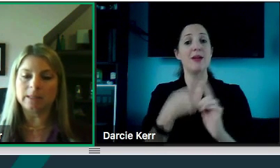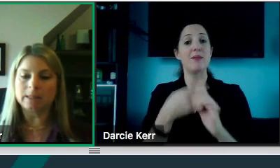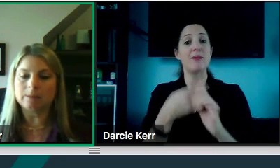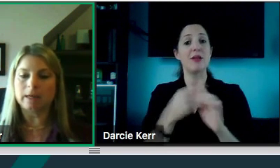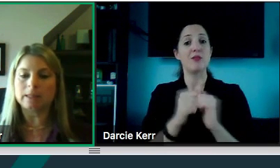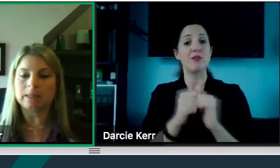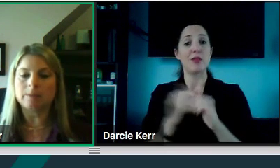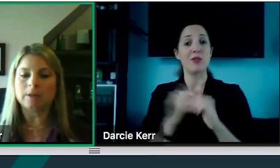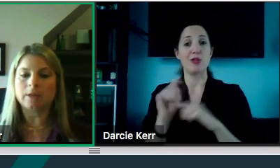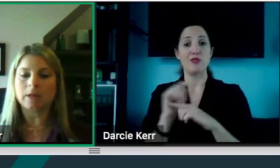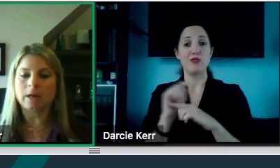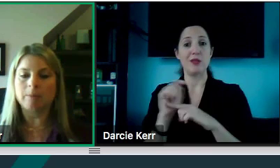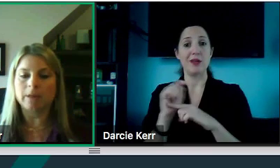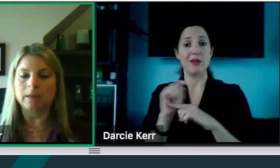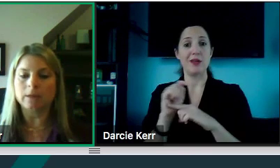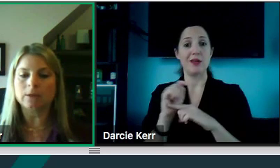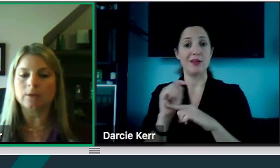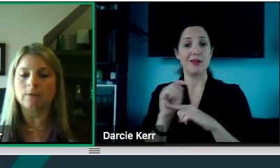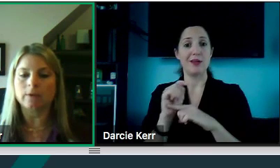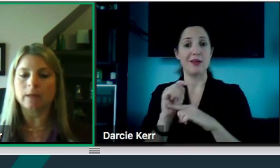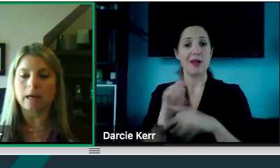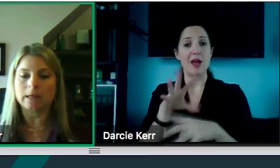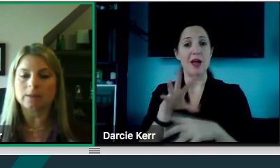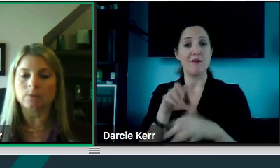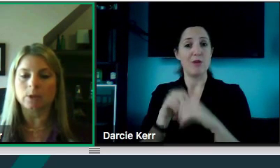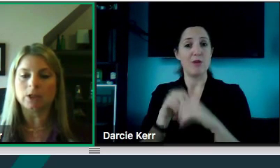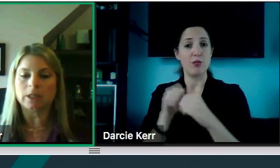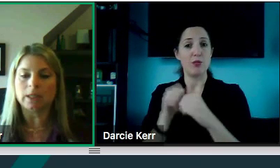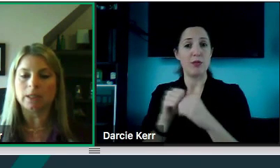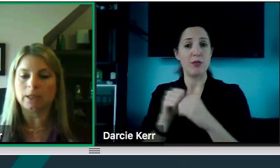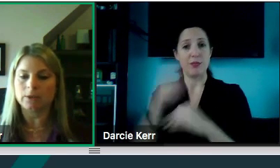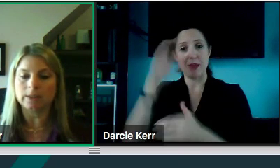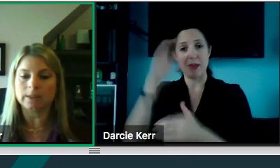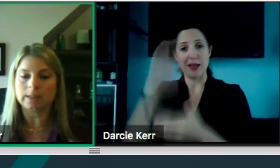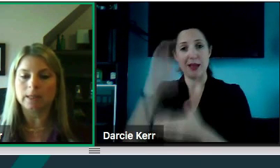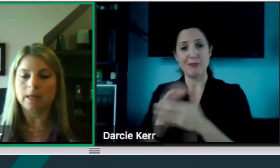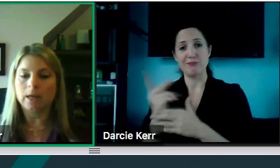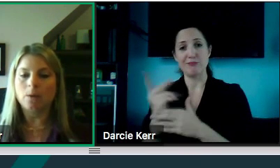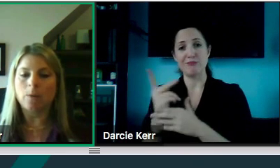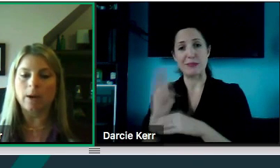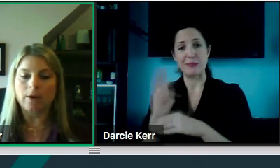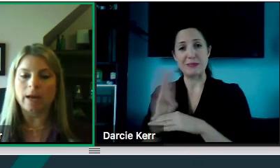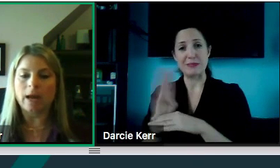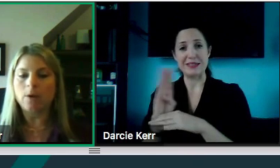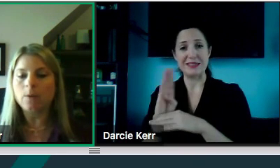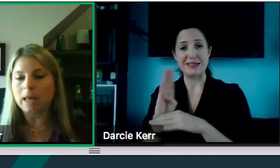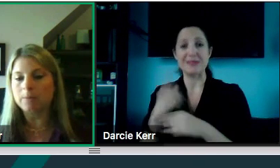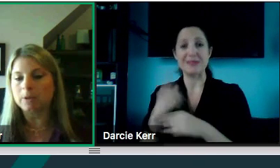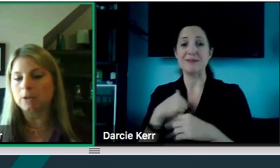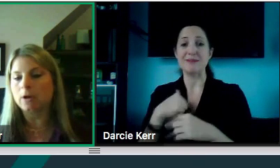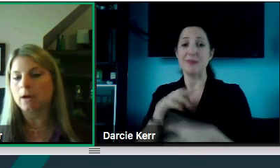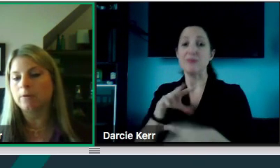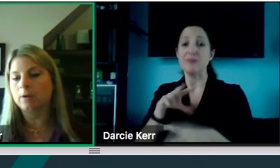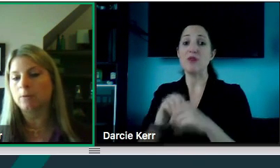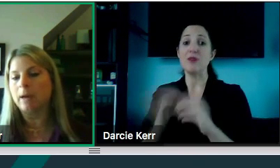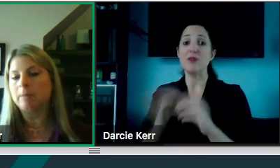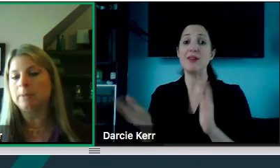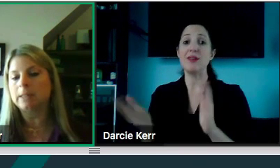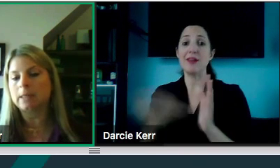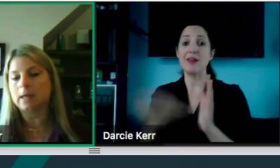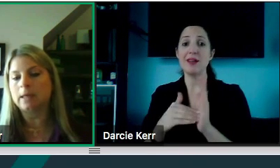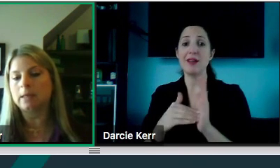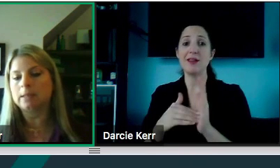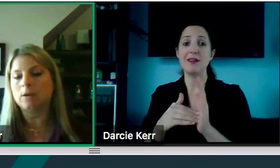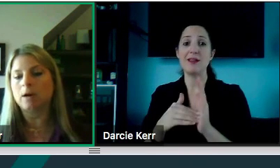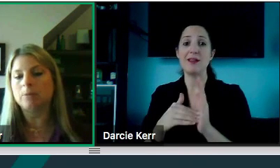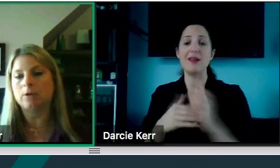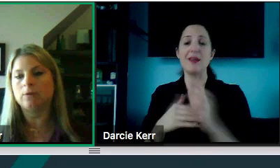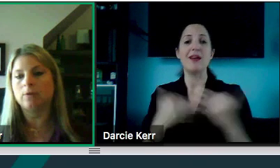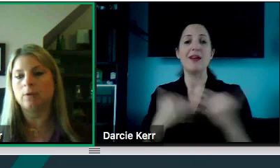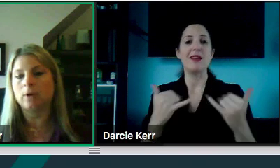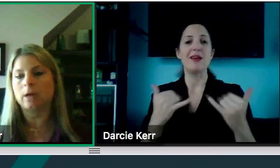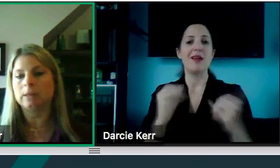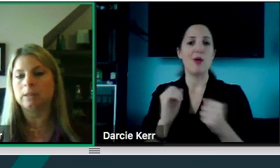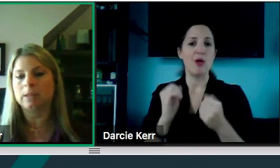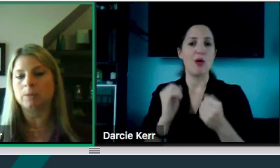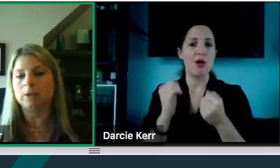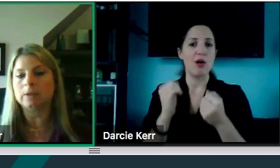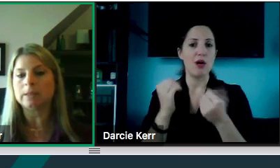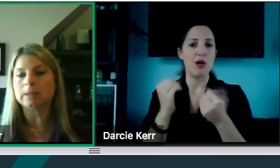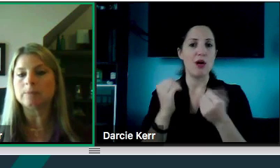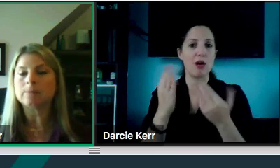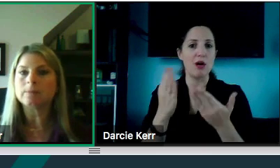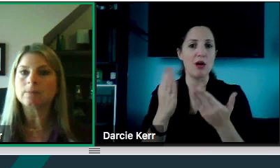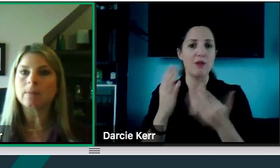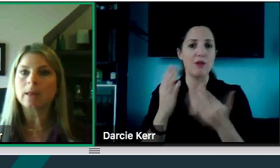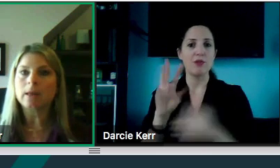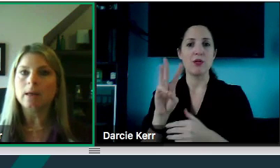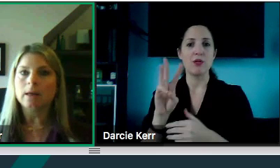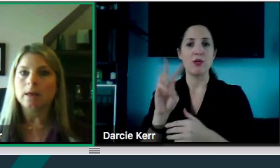the business my husband and I built over the last 14 years. We are now able to offer web design as an option for our